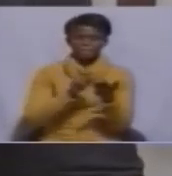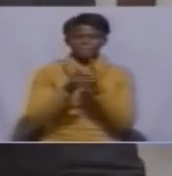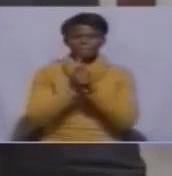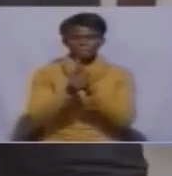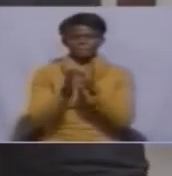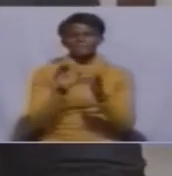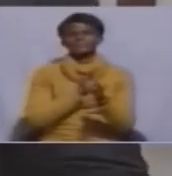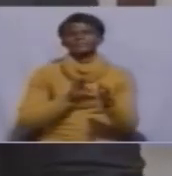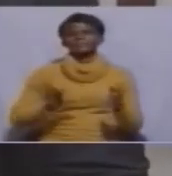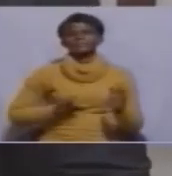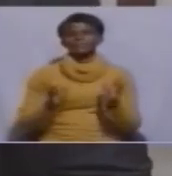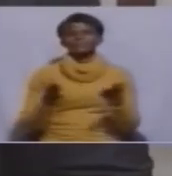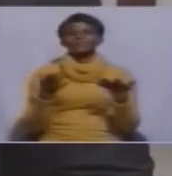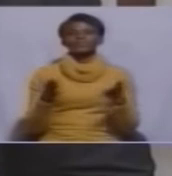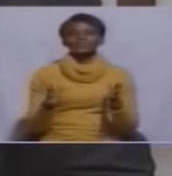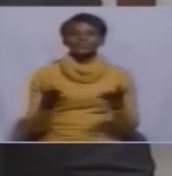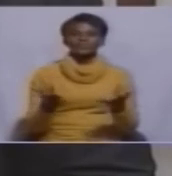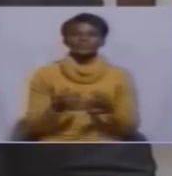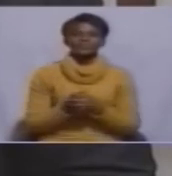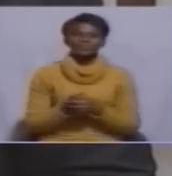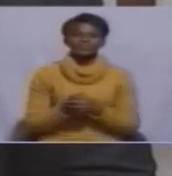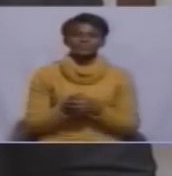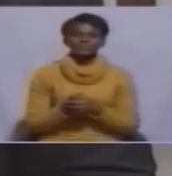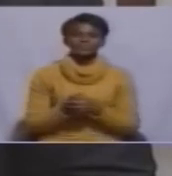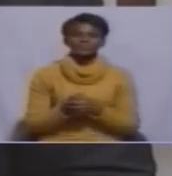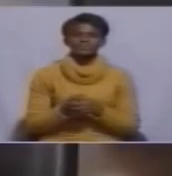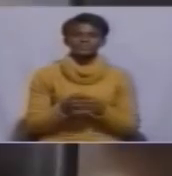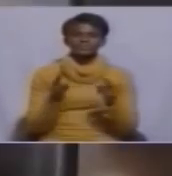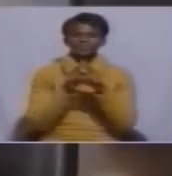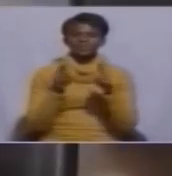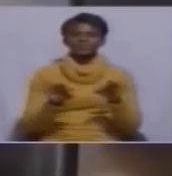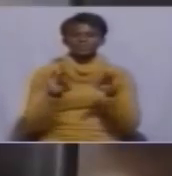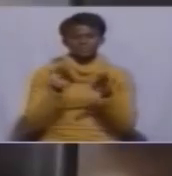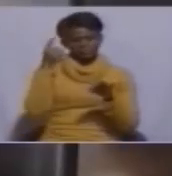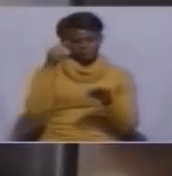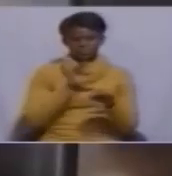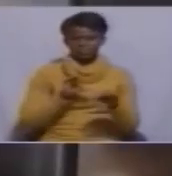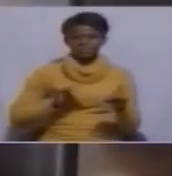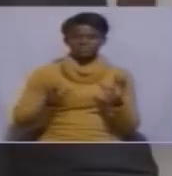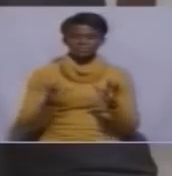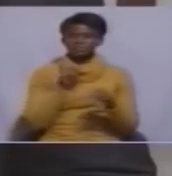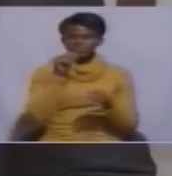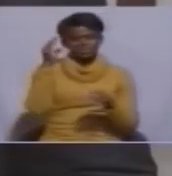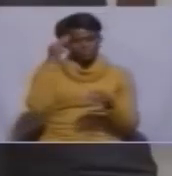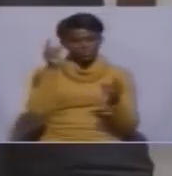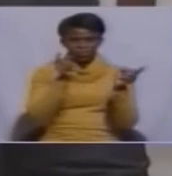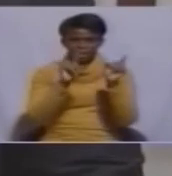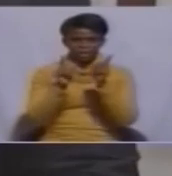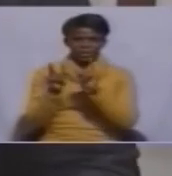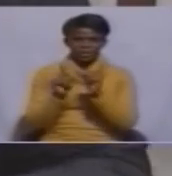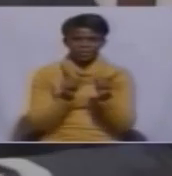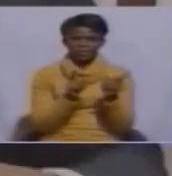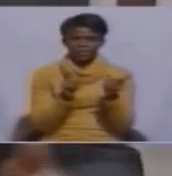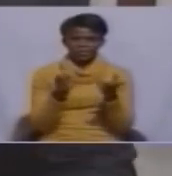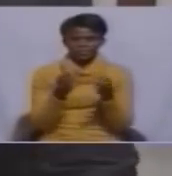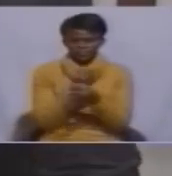is Christianity. I think that's what it means, basically. More privileges for Christianity. I don't know whether there's any. I think